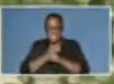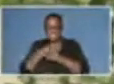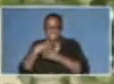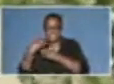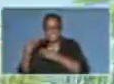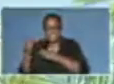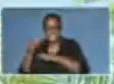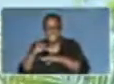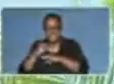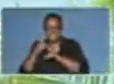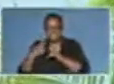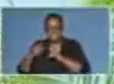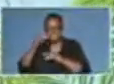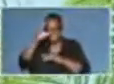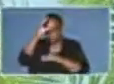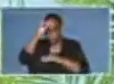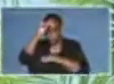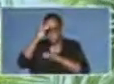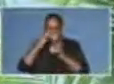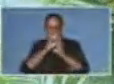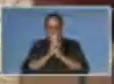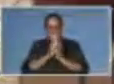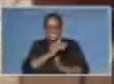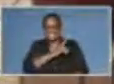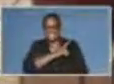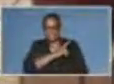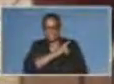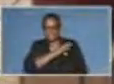boy. Just ask Damien Foster.